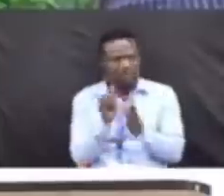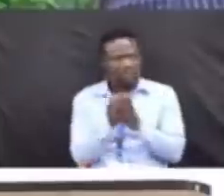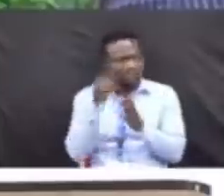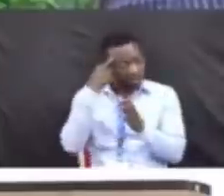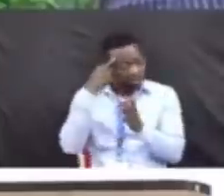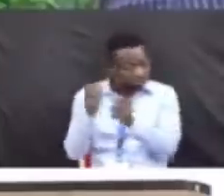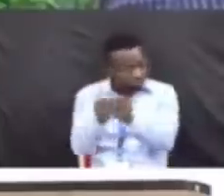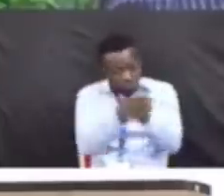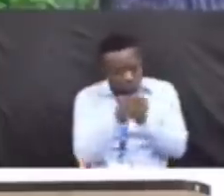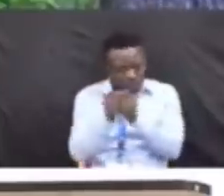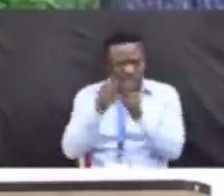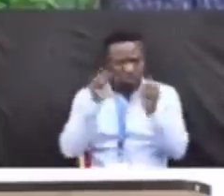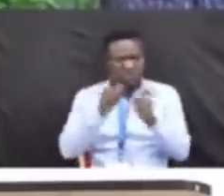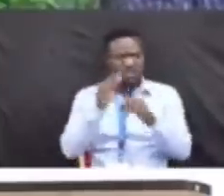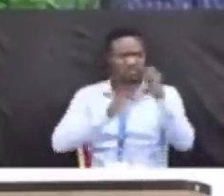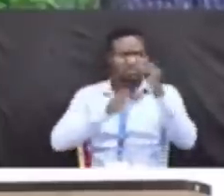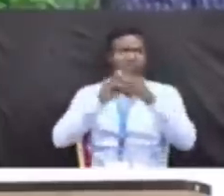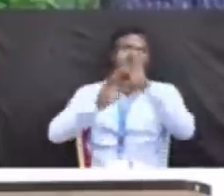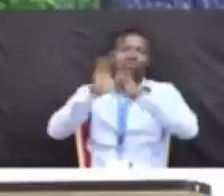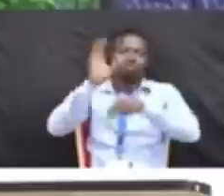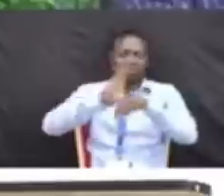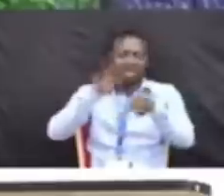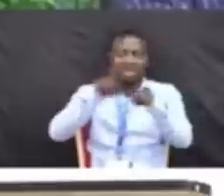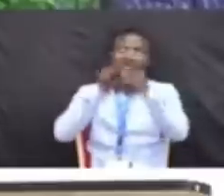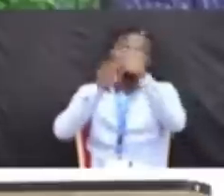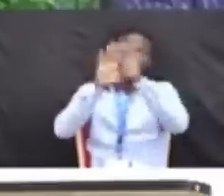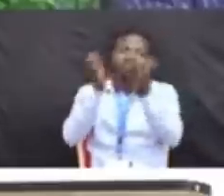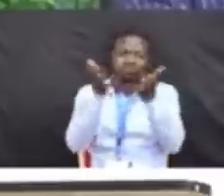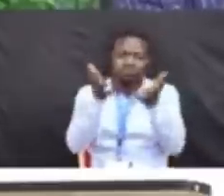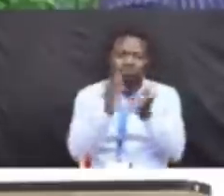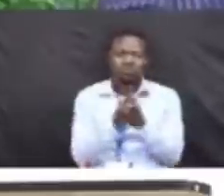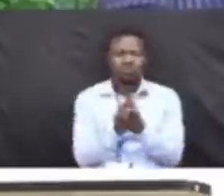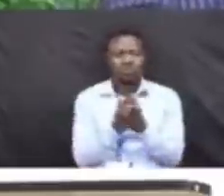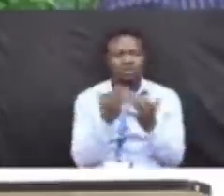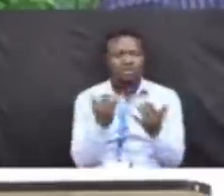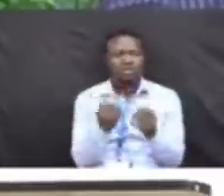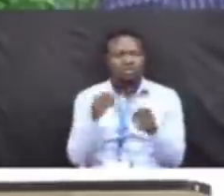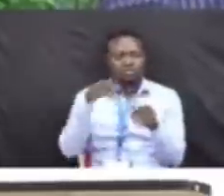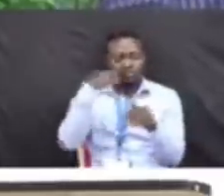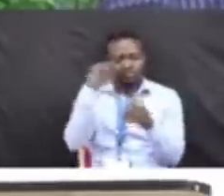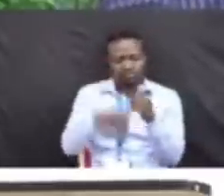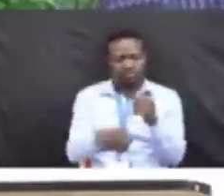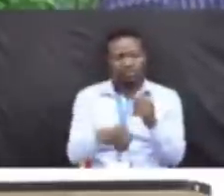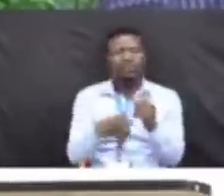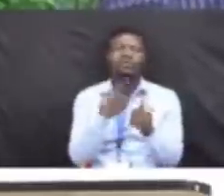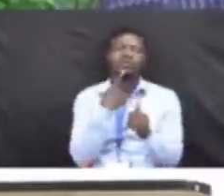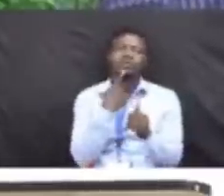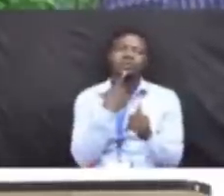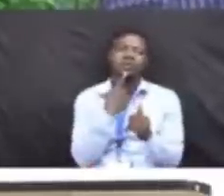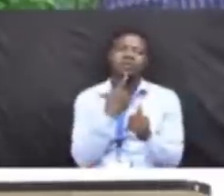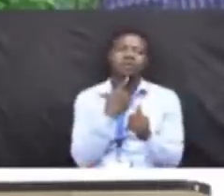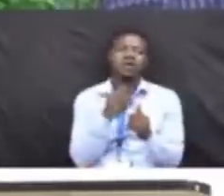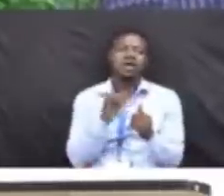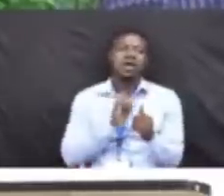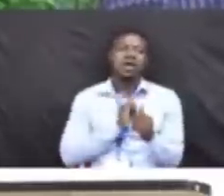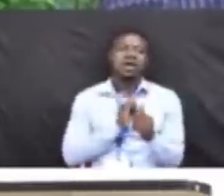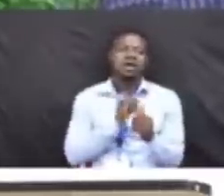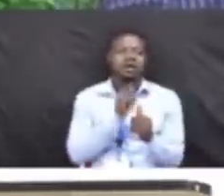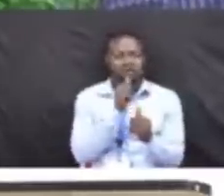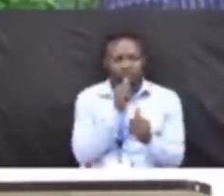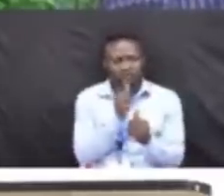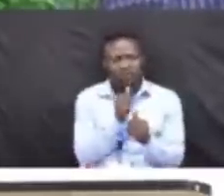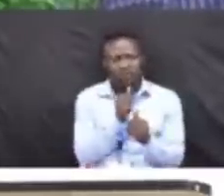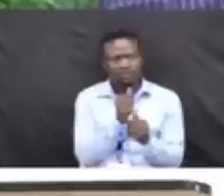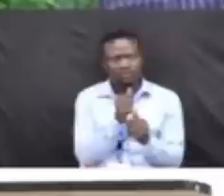able to build the Church of God as God wants us to build. Let me conclude by saying that I am